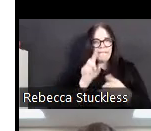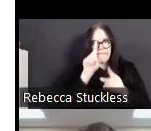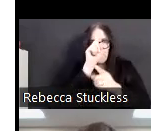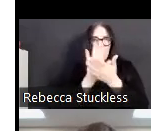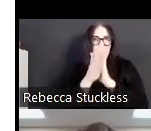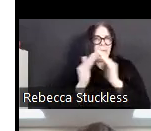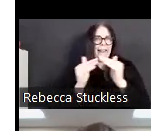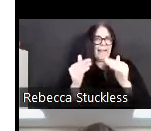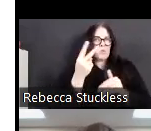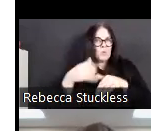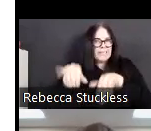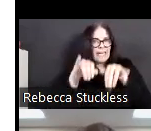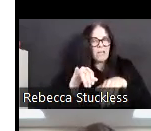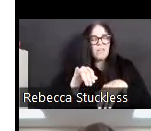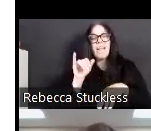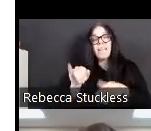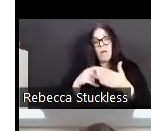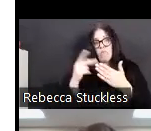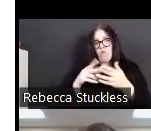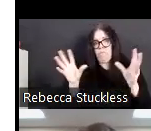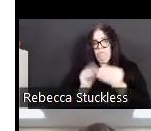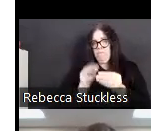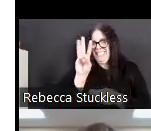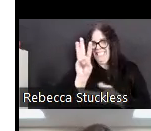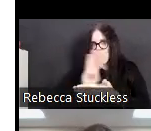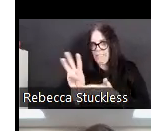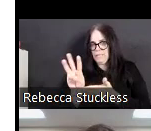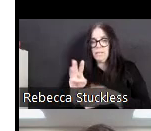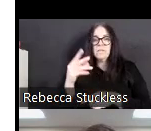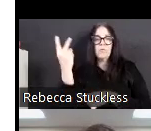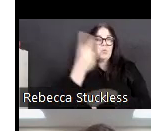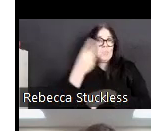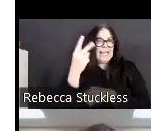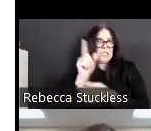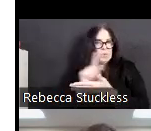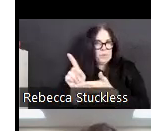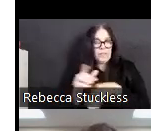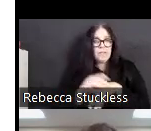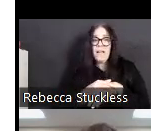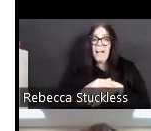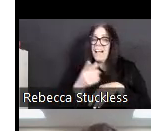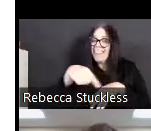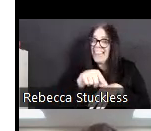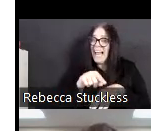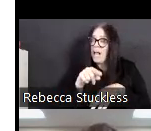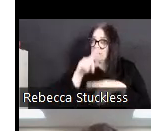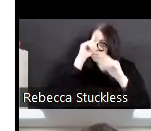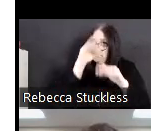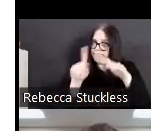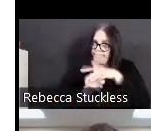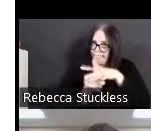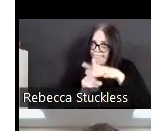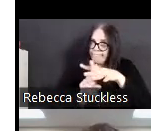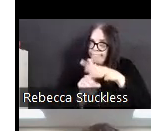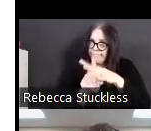standards in that, and it's a 6-week program, 2 days a week. And we require, almost 100% attendance for somebody to be in